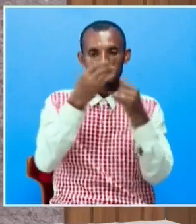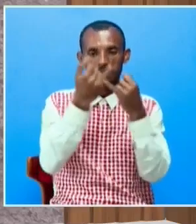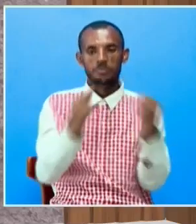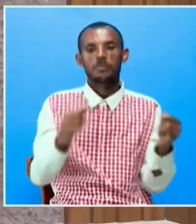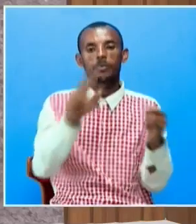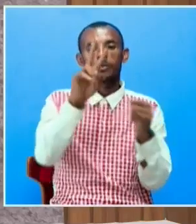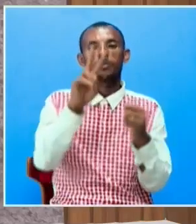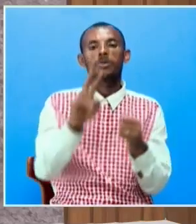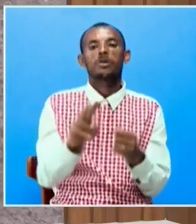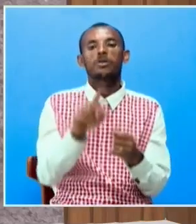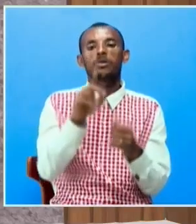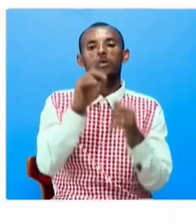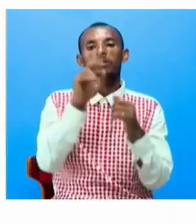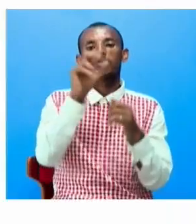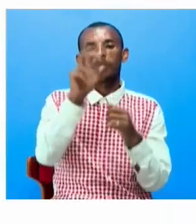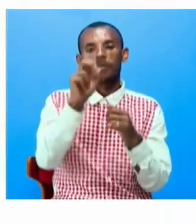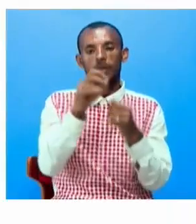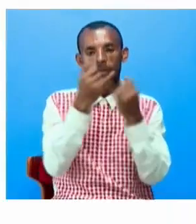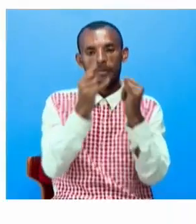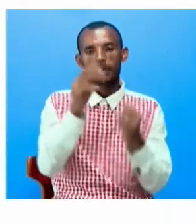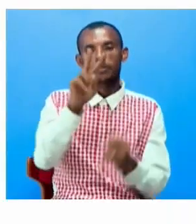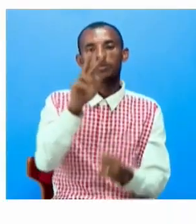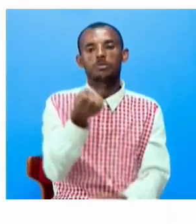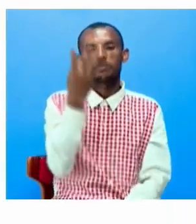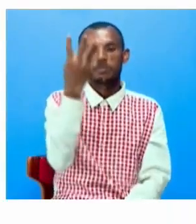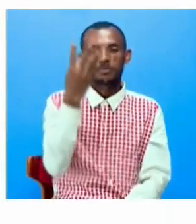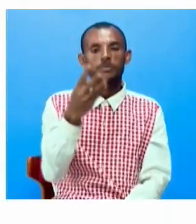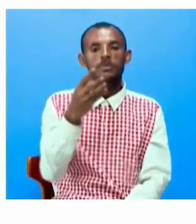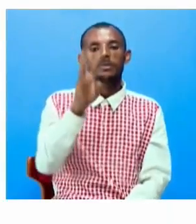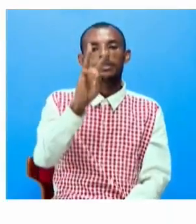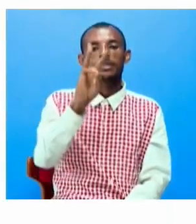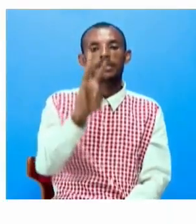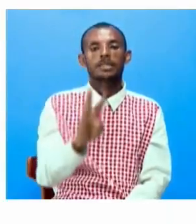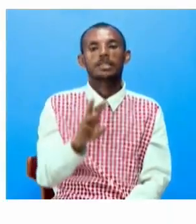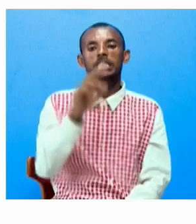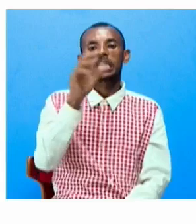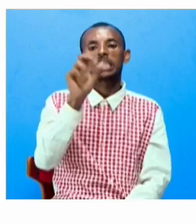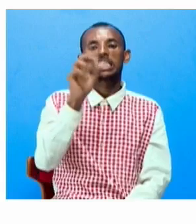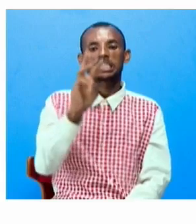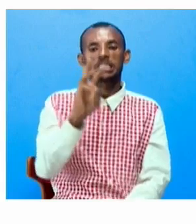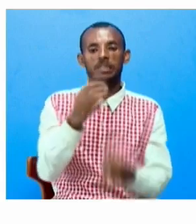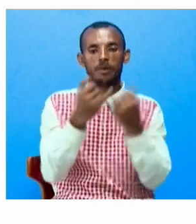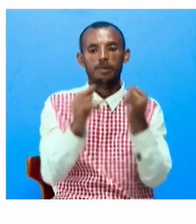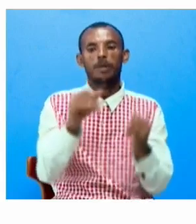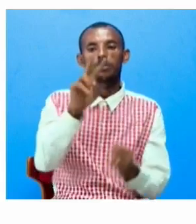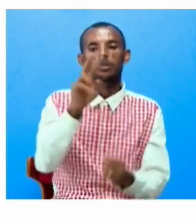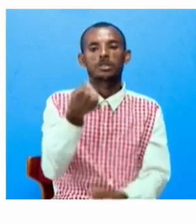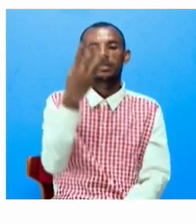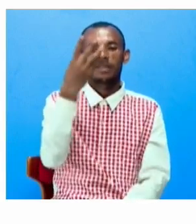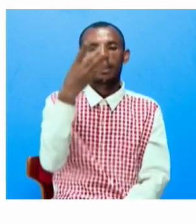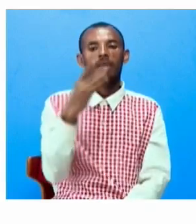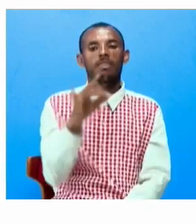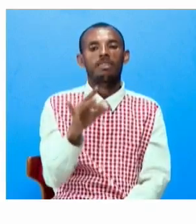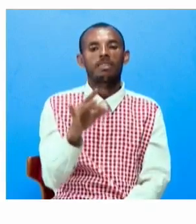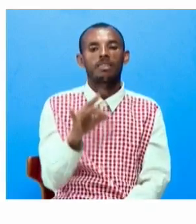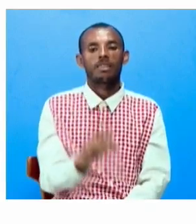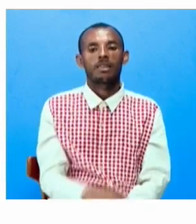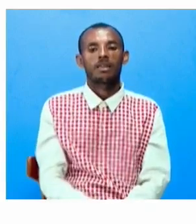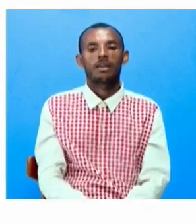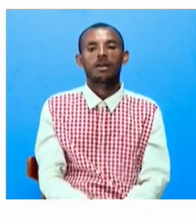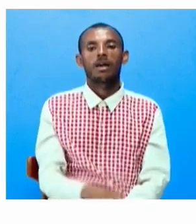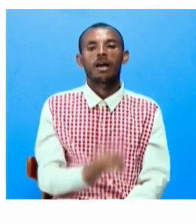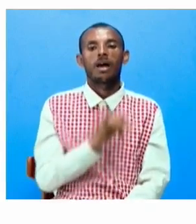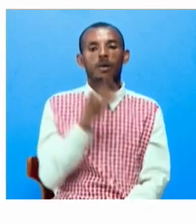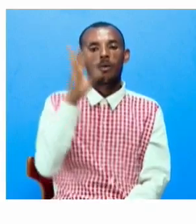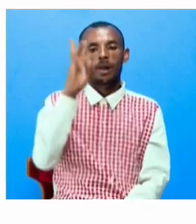have 12 divided by 2, it is 6. And 36 divided by 2, it is 18. Again, you